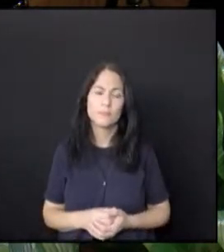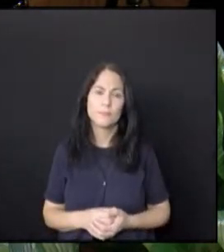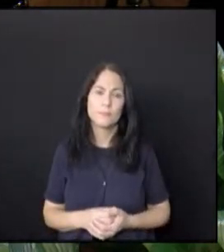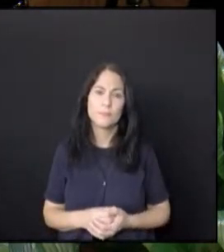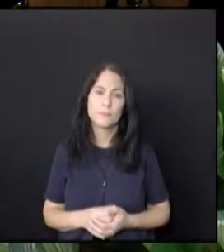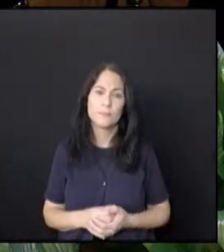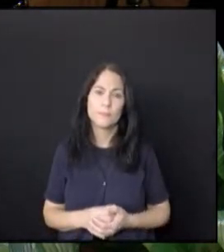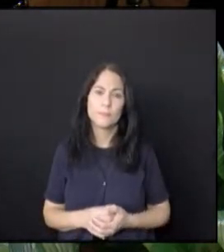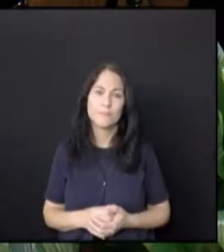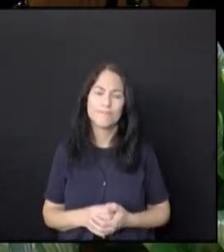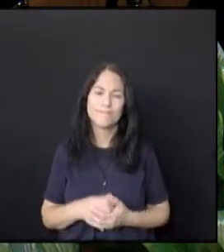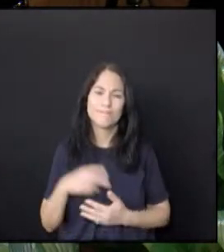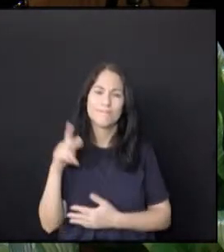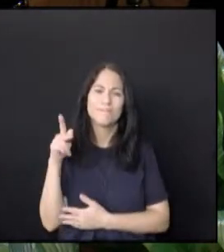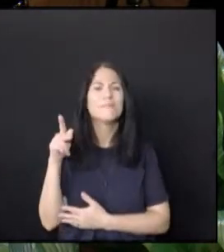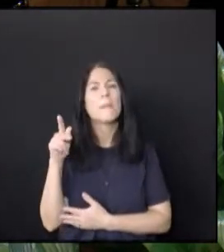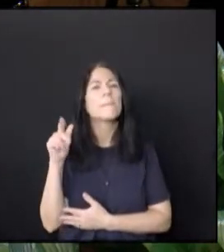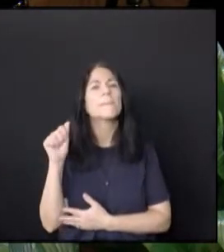Palm Sunday.